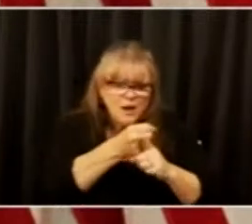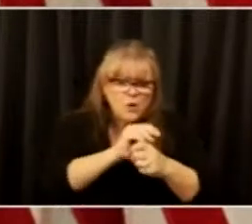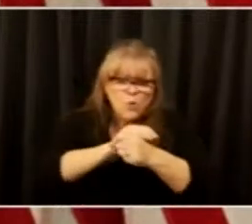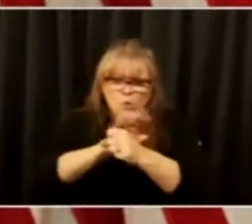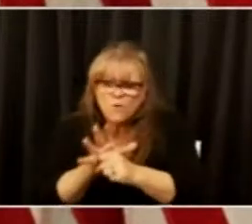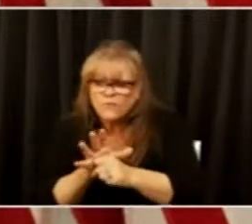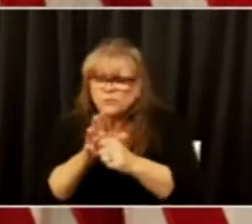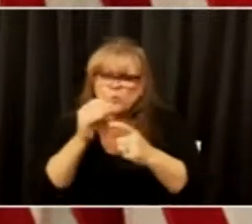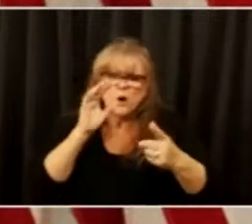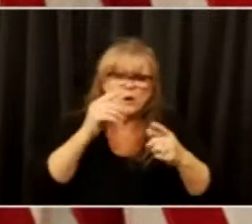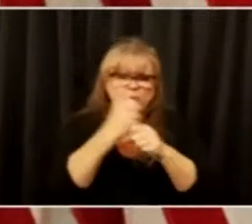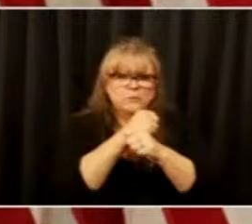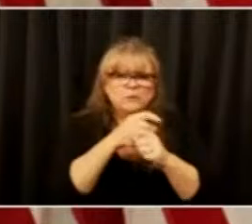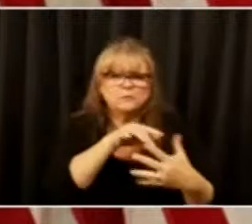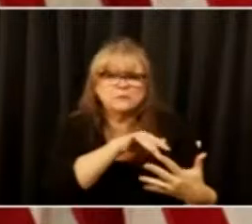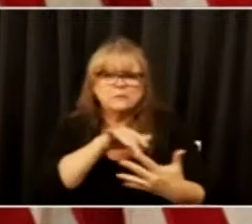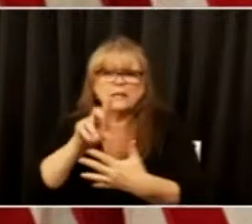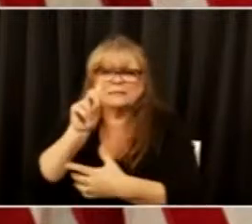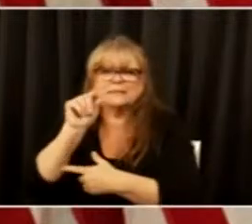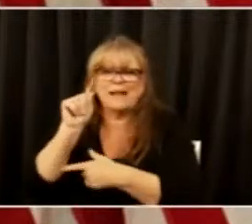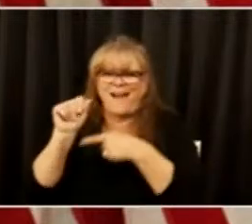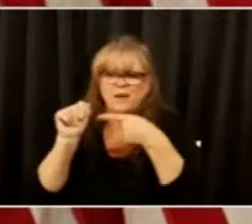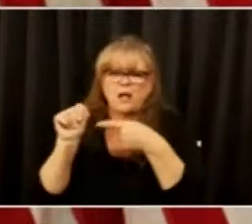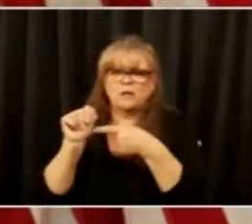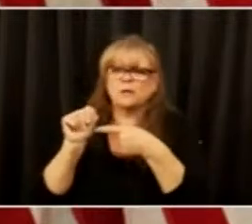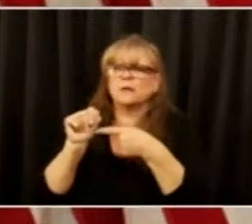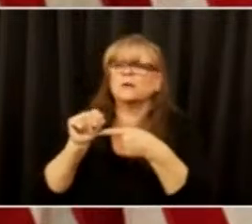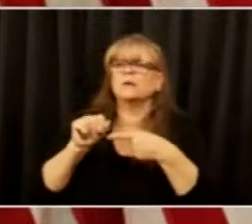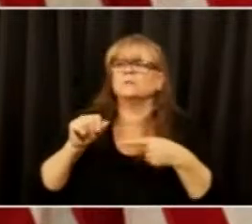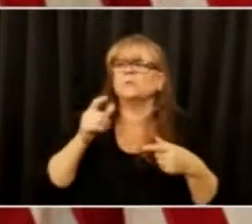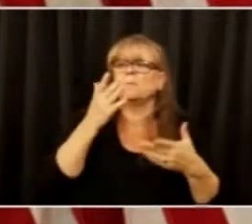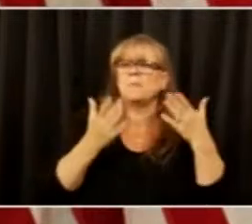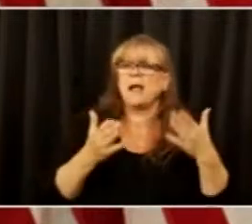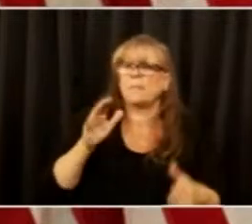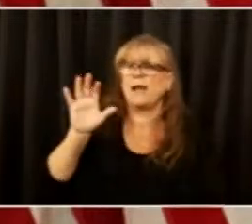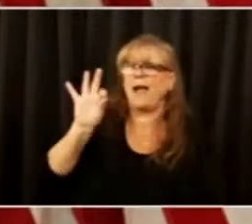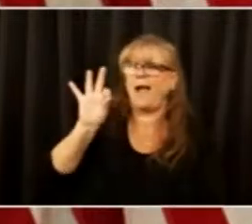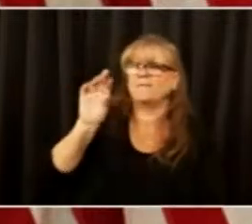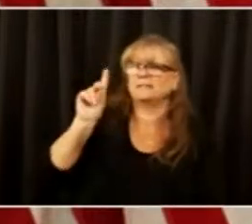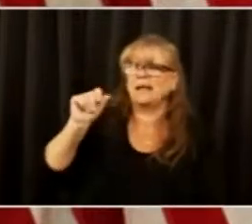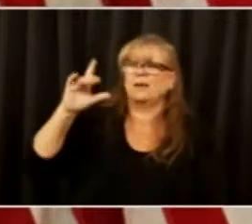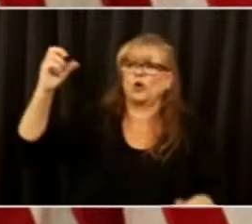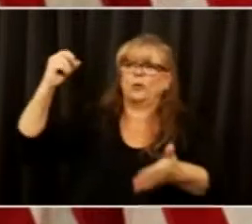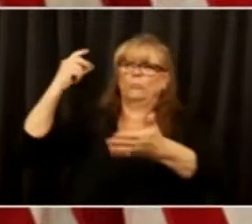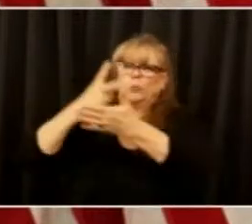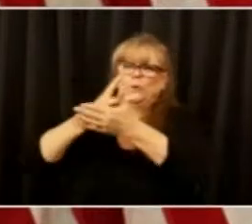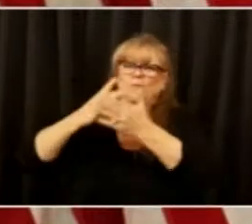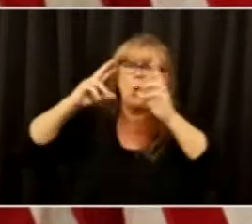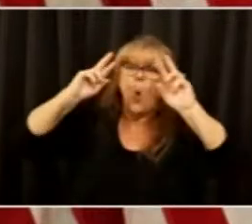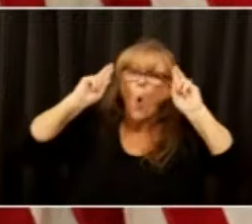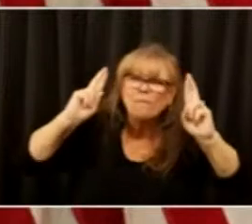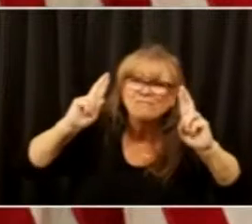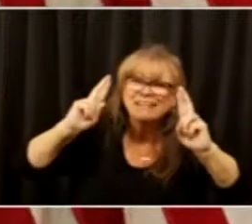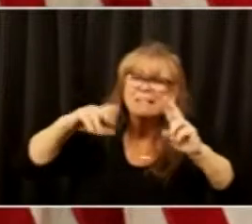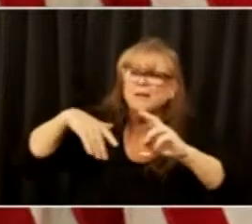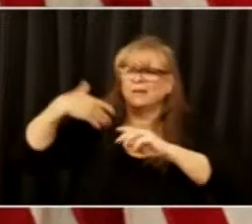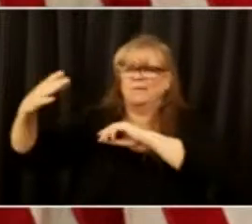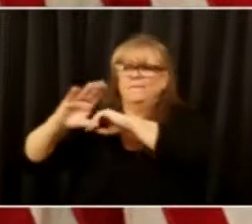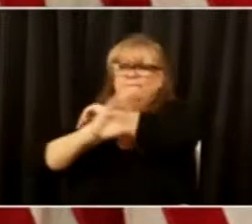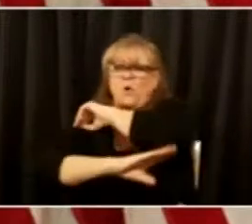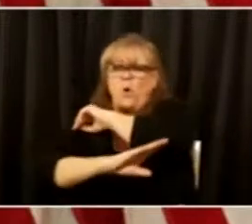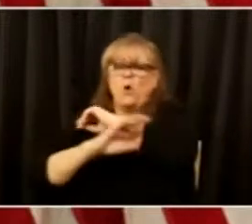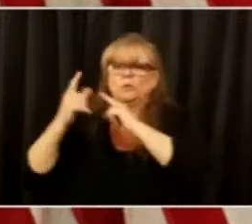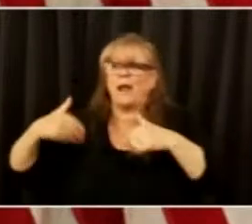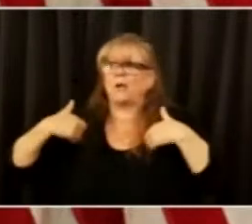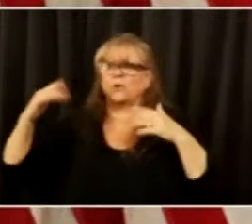we could say that there could be approval by the FDA sometime in the fall. So it's hard to know exactly when that's going to occur,